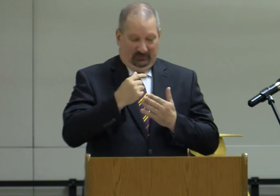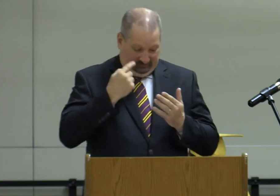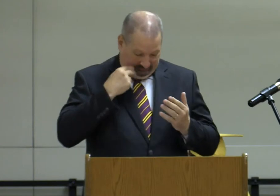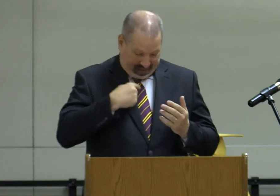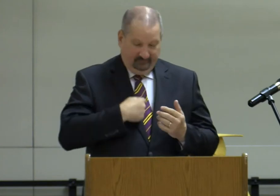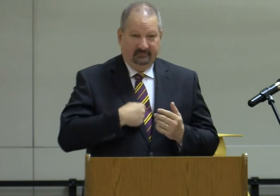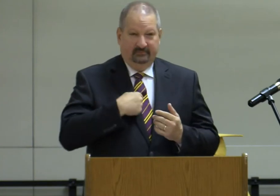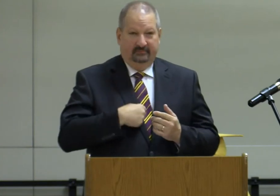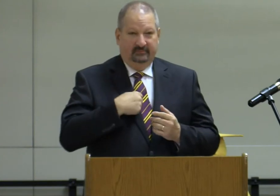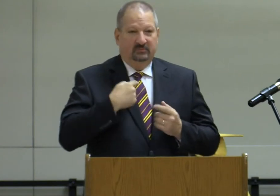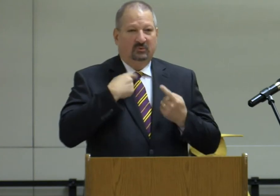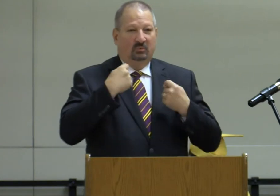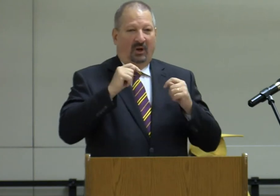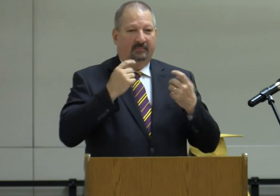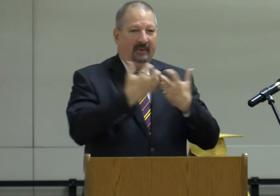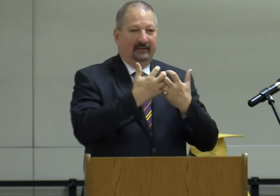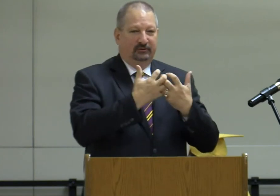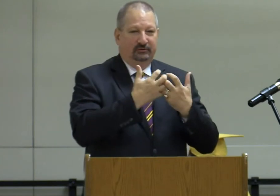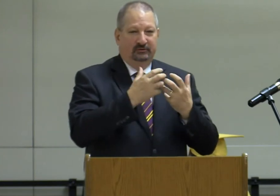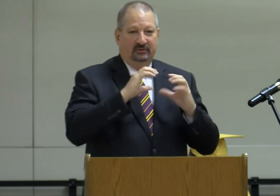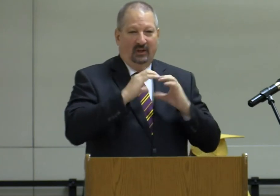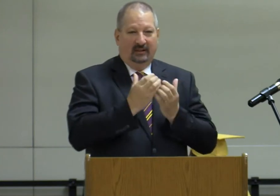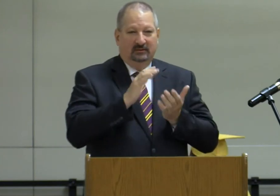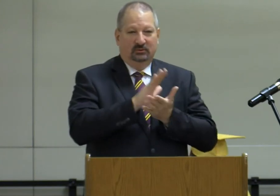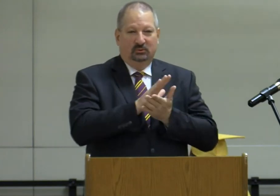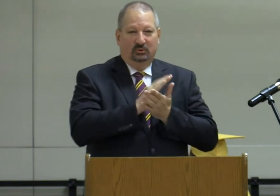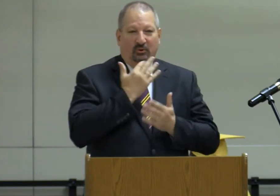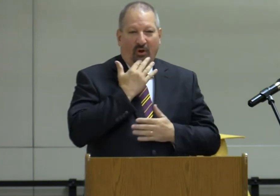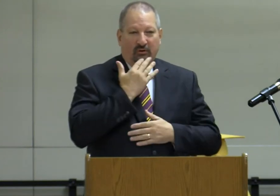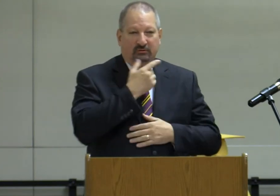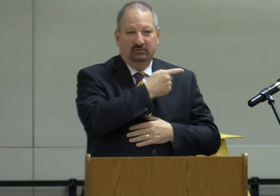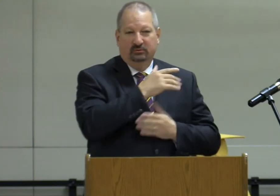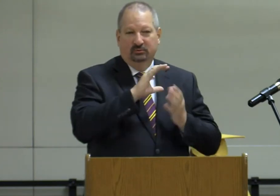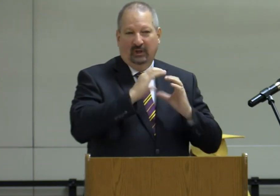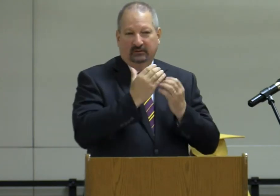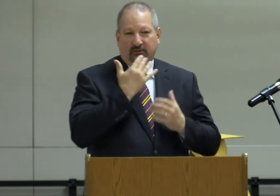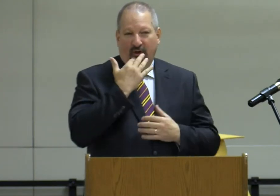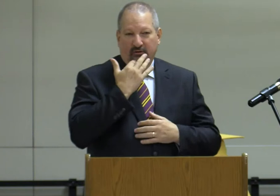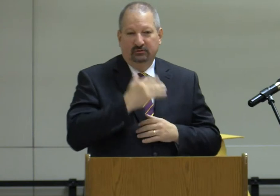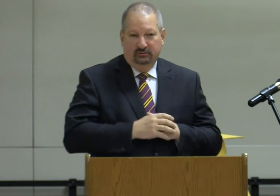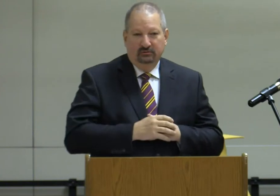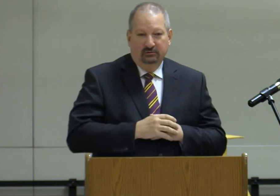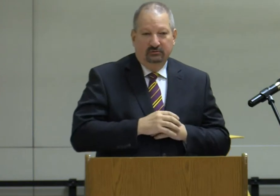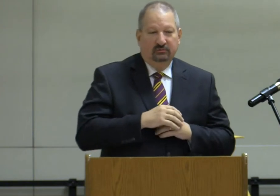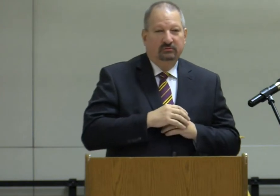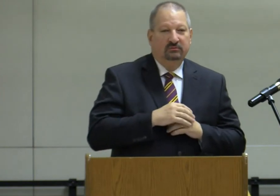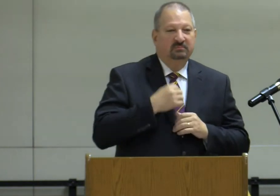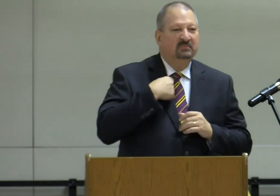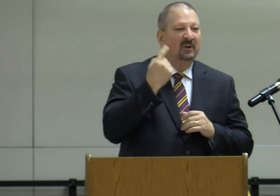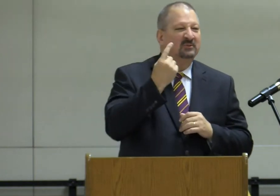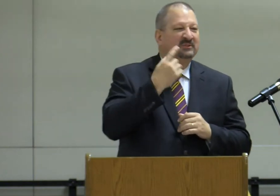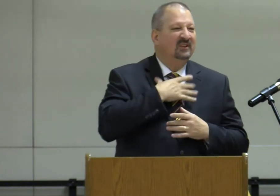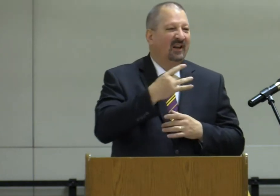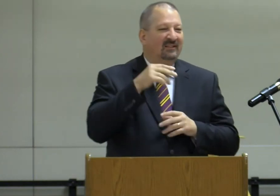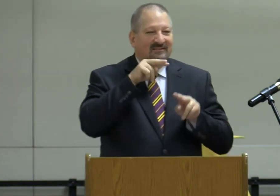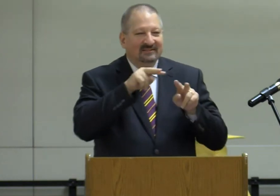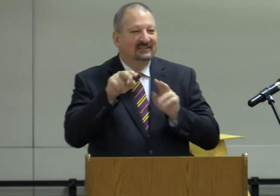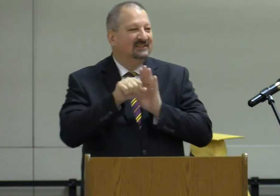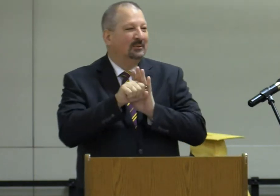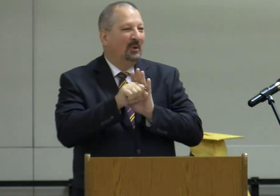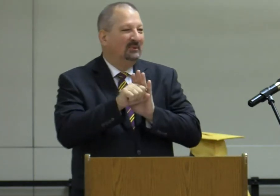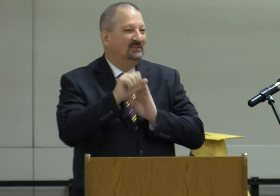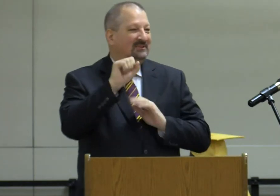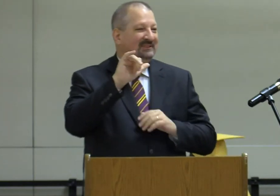a special tie for graduation. I try to match the colors of the graduating class that they have selected for